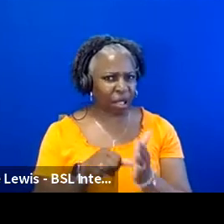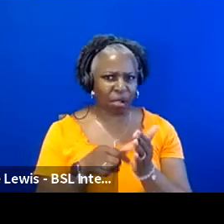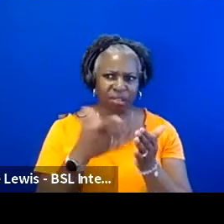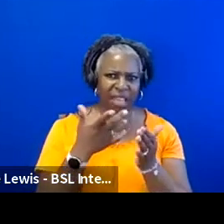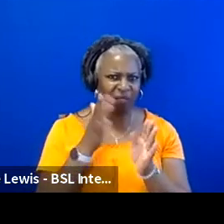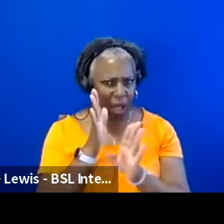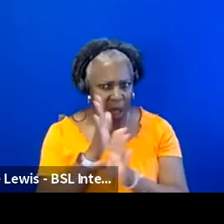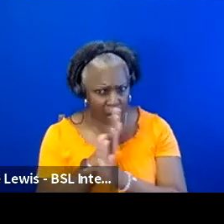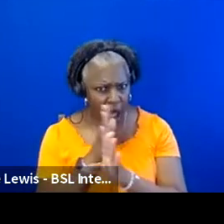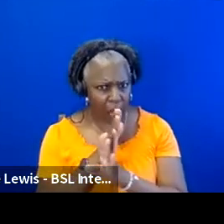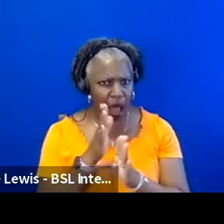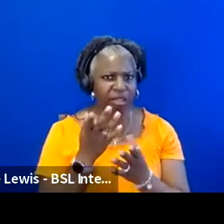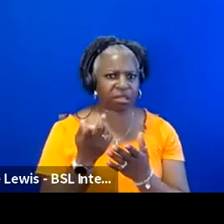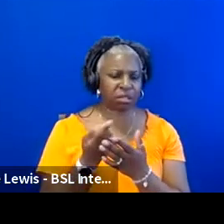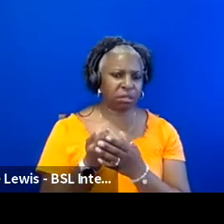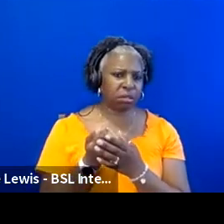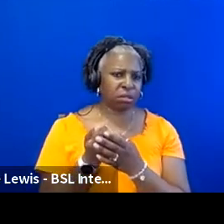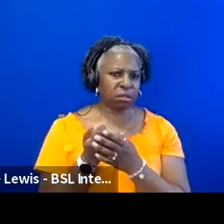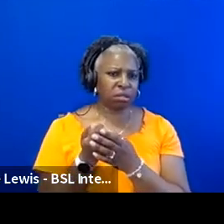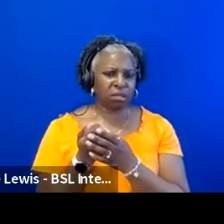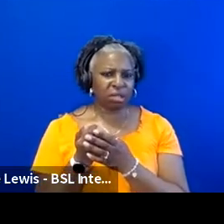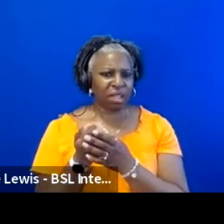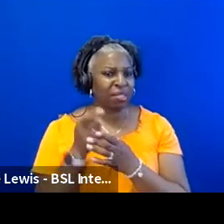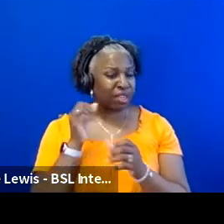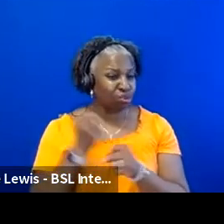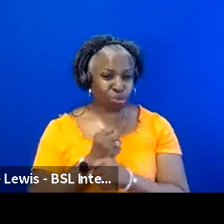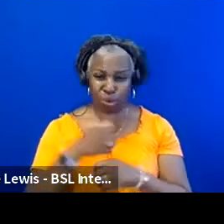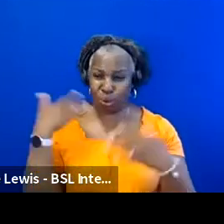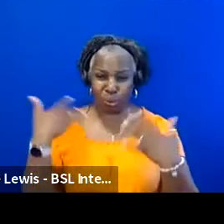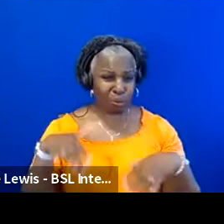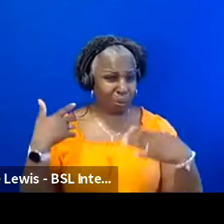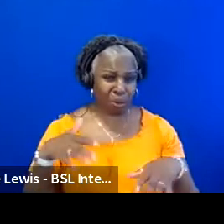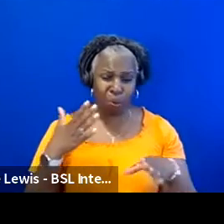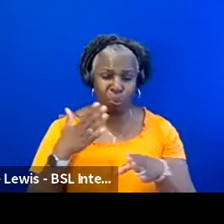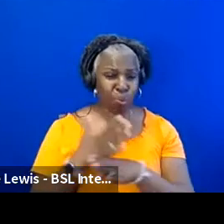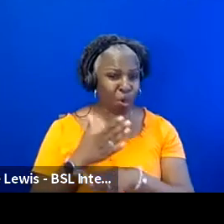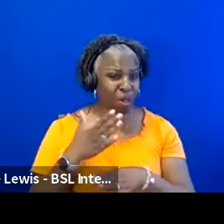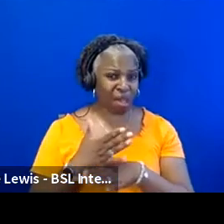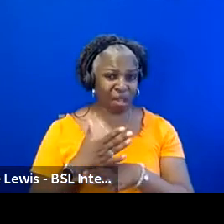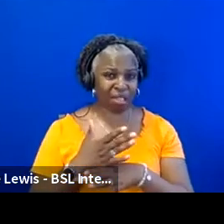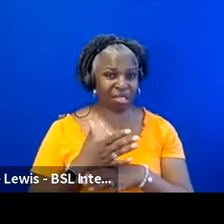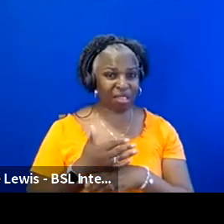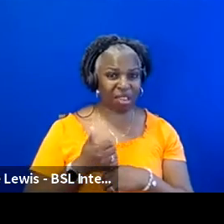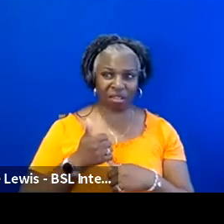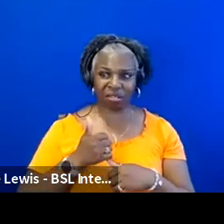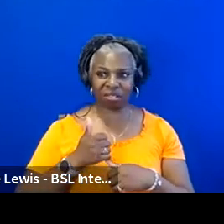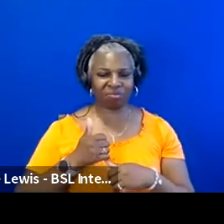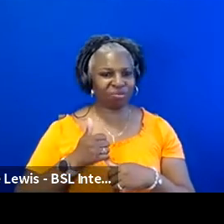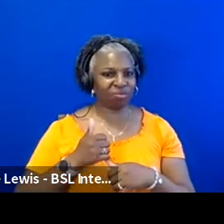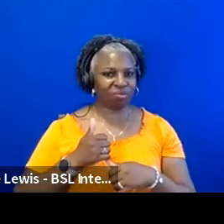things that other reporters don't, and do amazing work and probably don't have the ego to be known as much